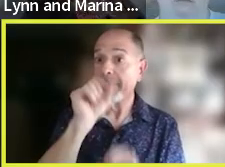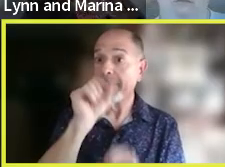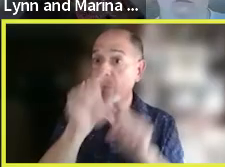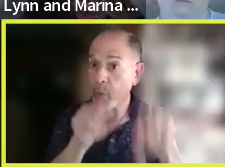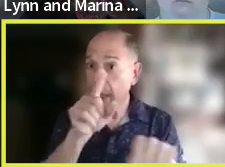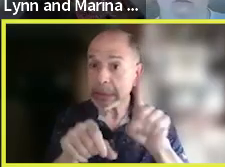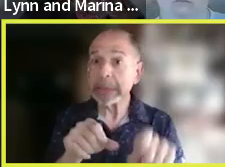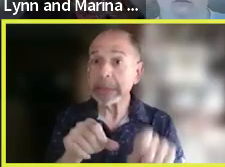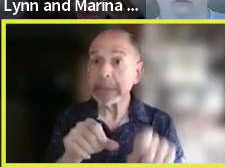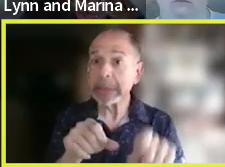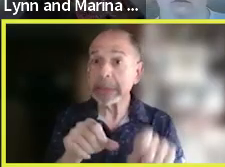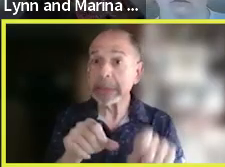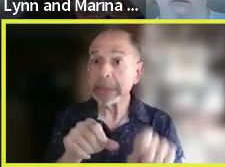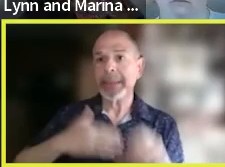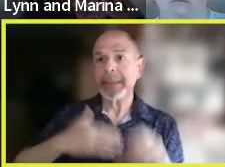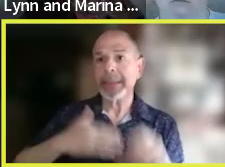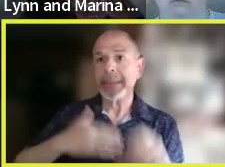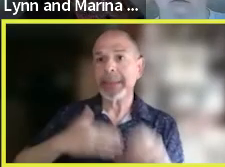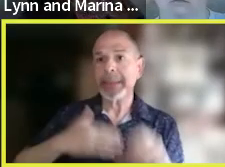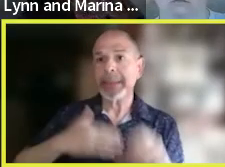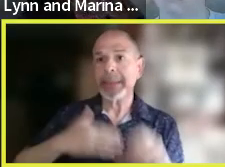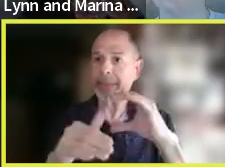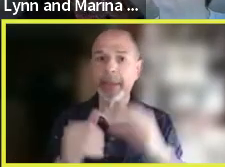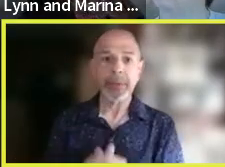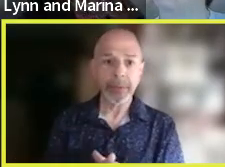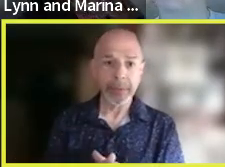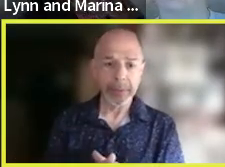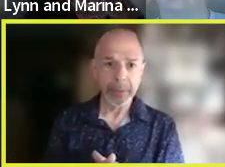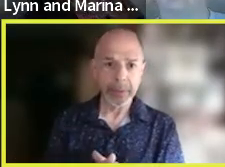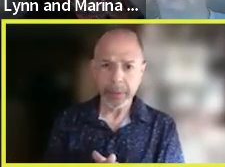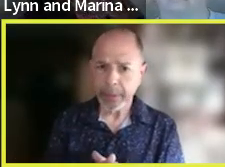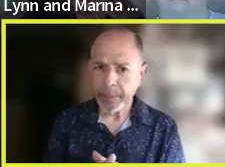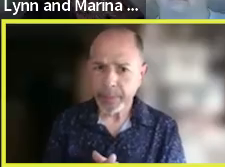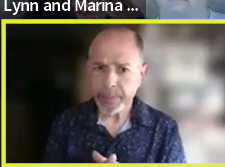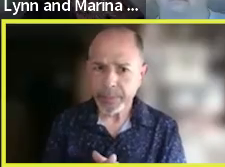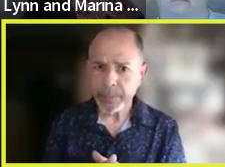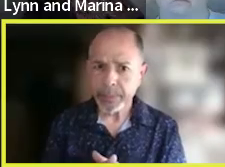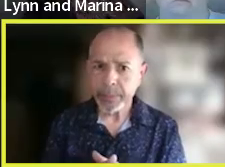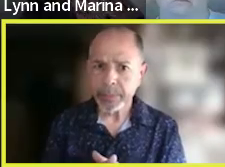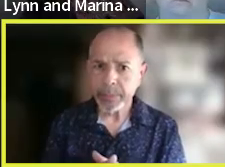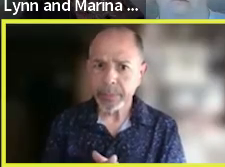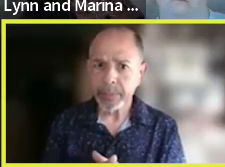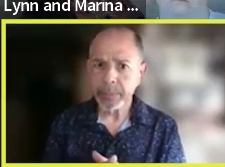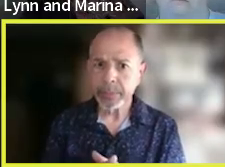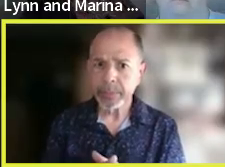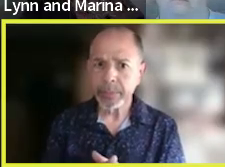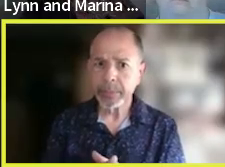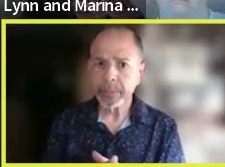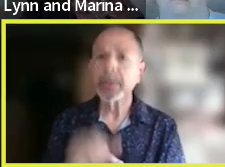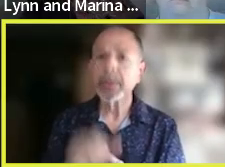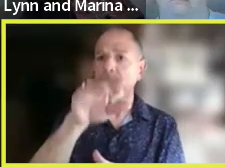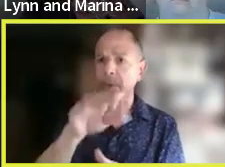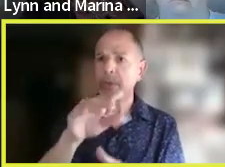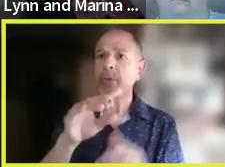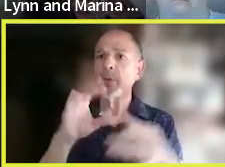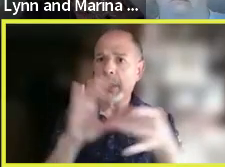should email our Ask DD, which is, I will say the website, and if we can maybe put it in the